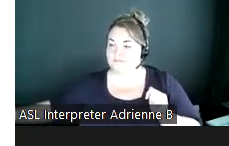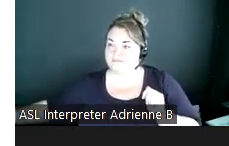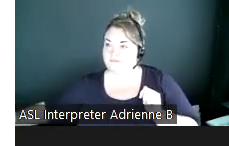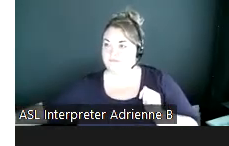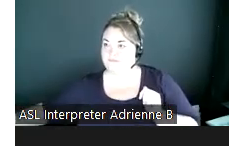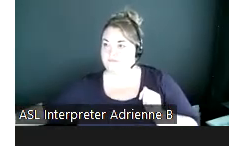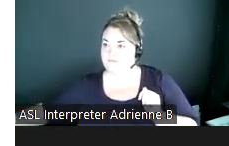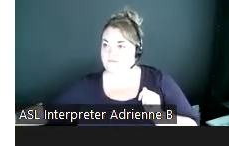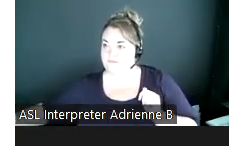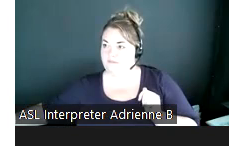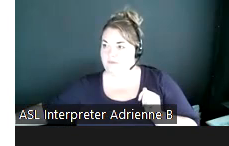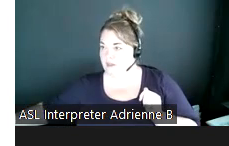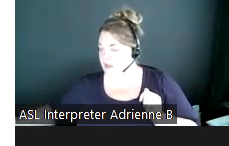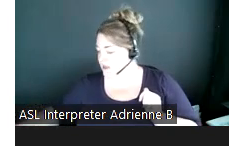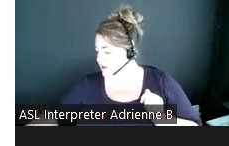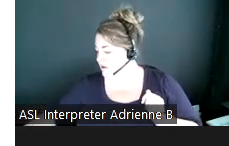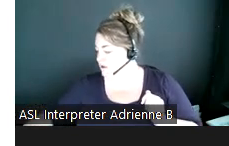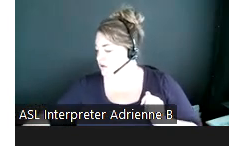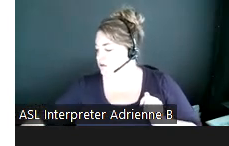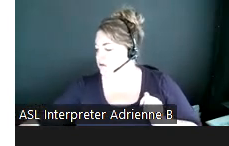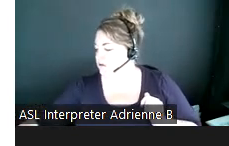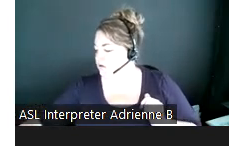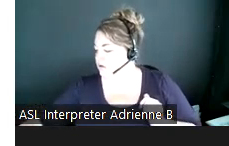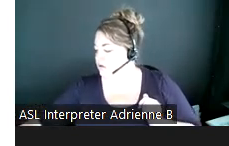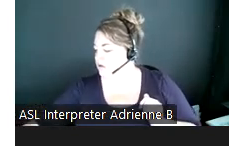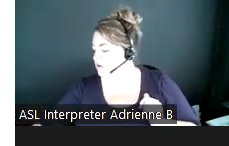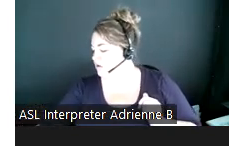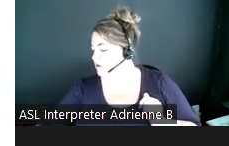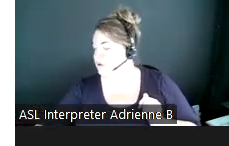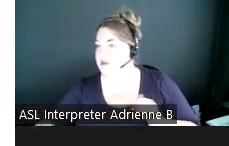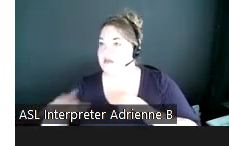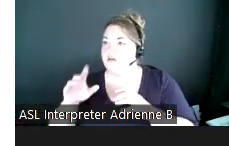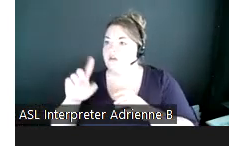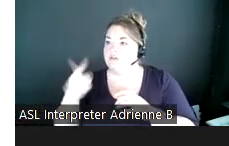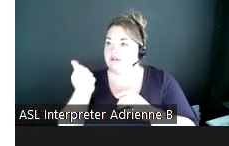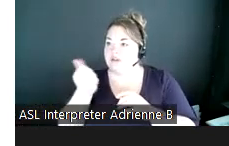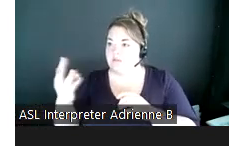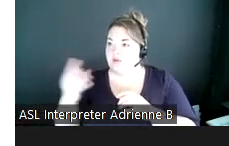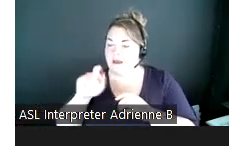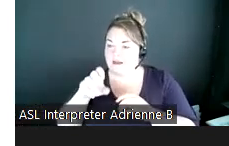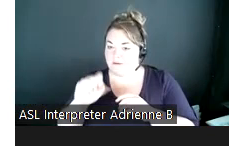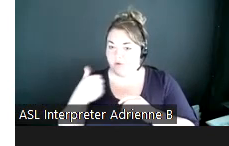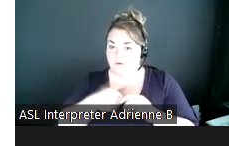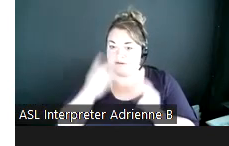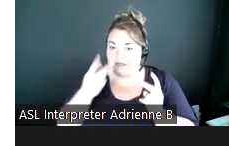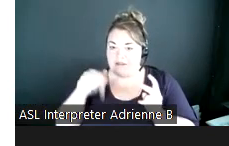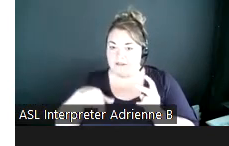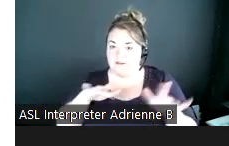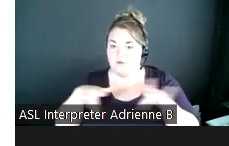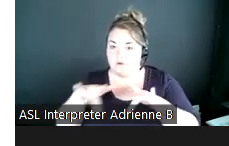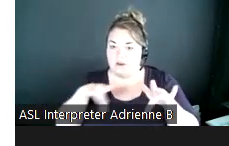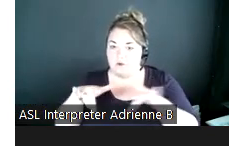So just a couple of housekeeping items. As you can see, this session is being recorded and we will post that to the